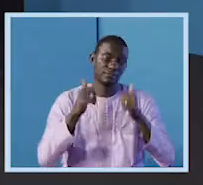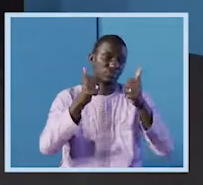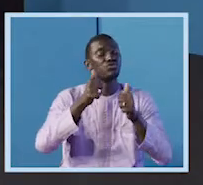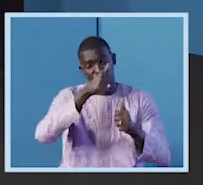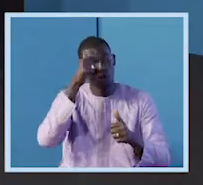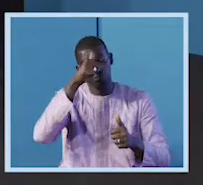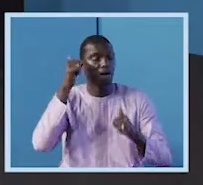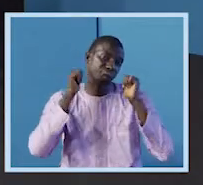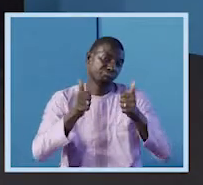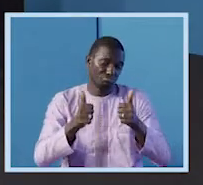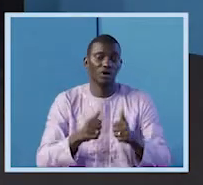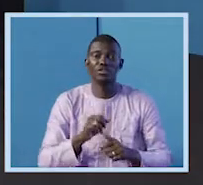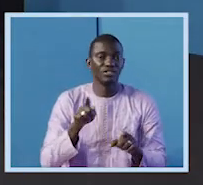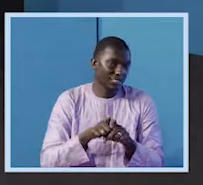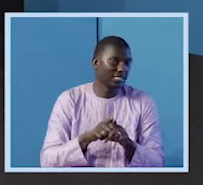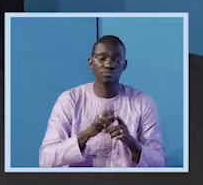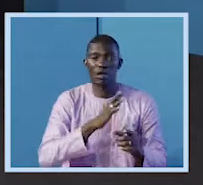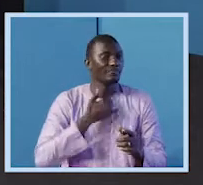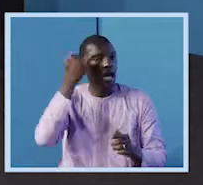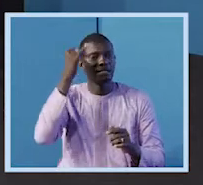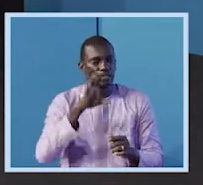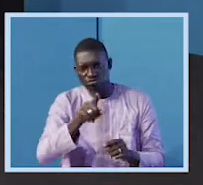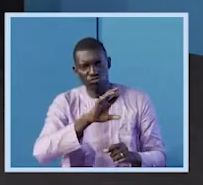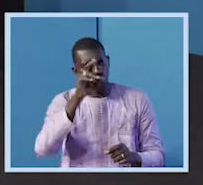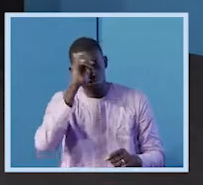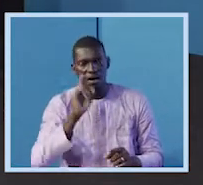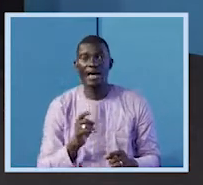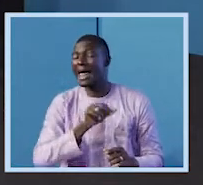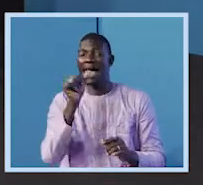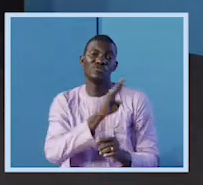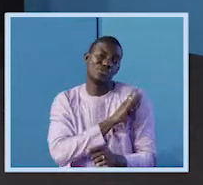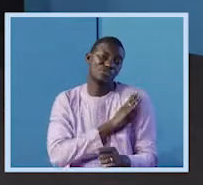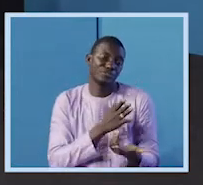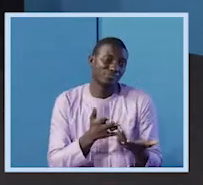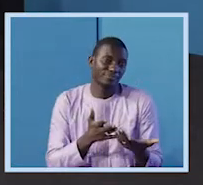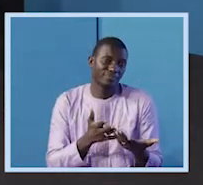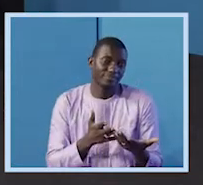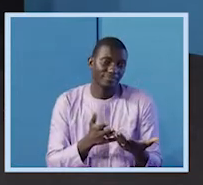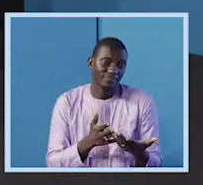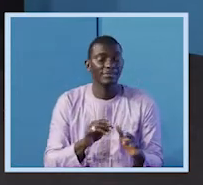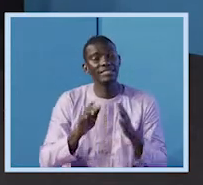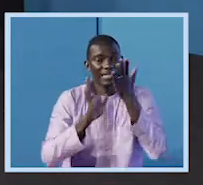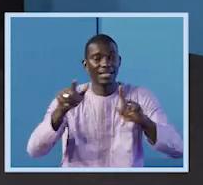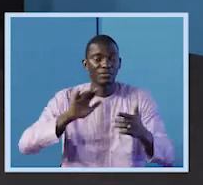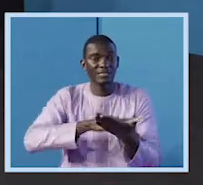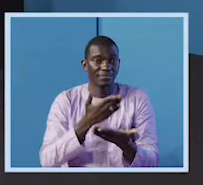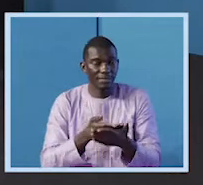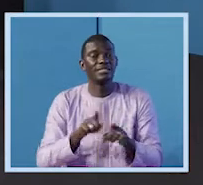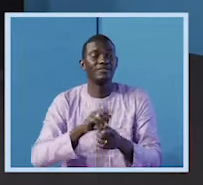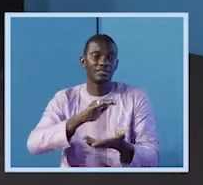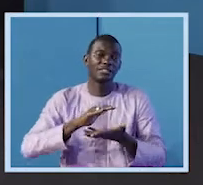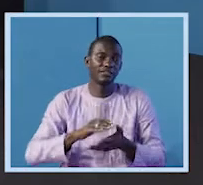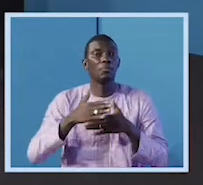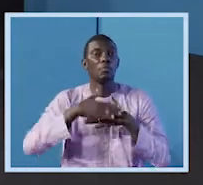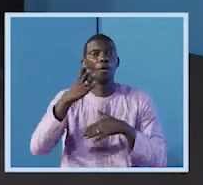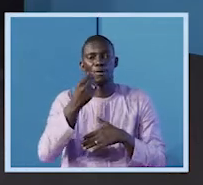It's a job. So don't come up with those ideas and also, sign language interpreters earn a lot of money from UN